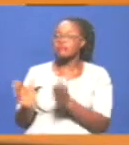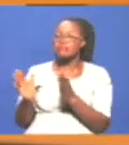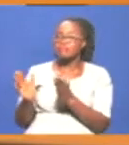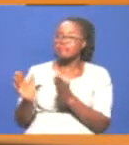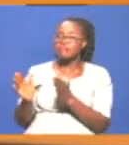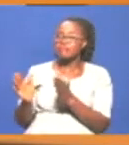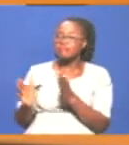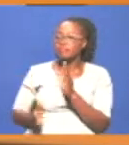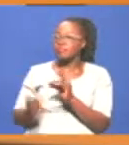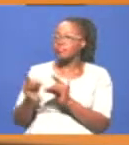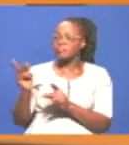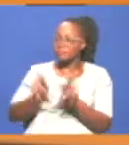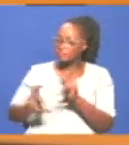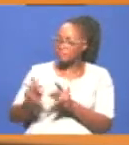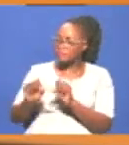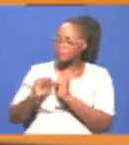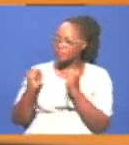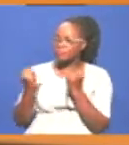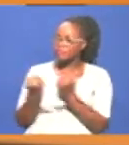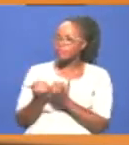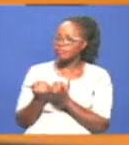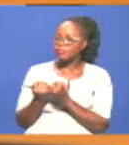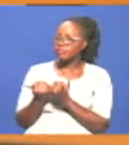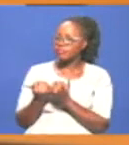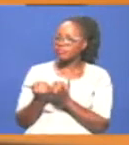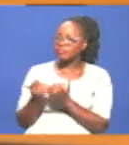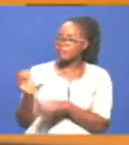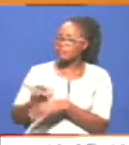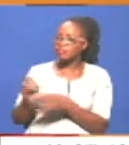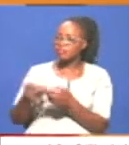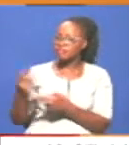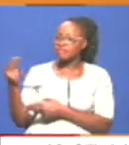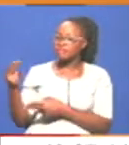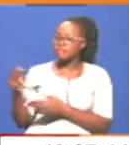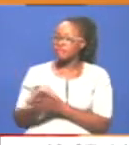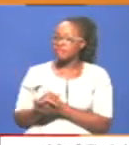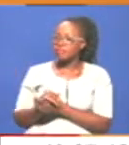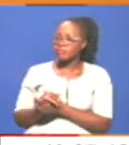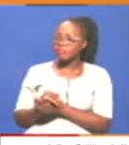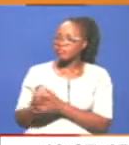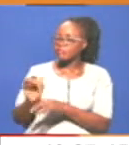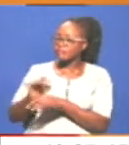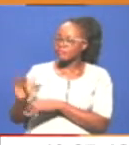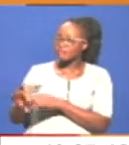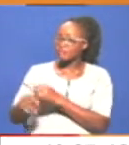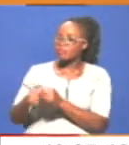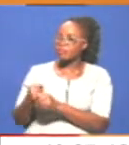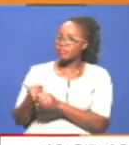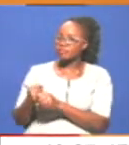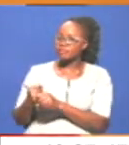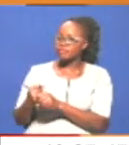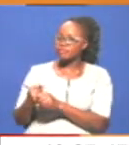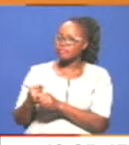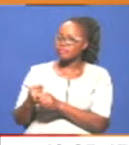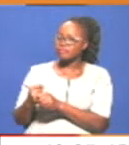meet people and also socialize, that was really affected. Then earlier on this year, we had the first event this